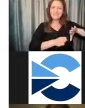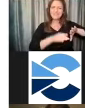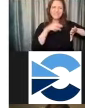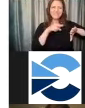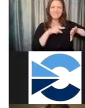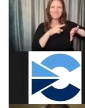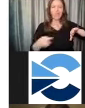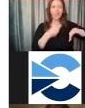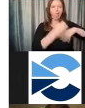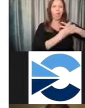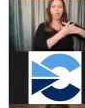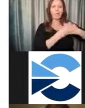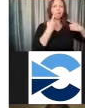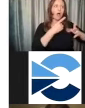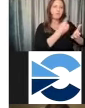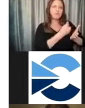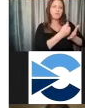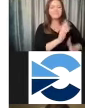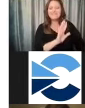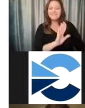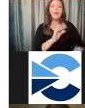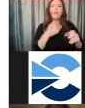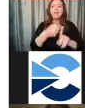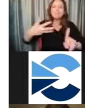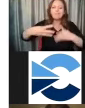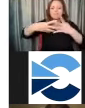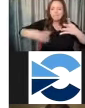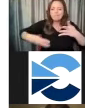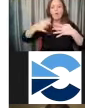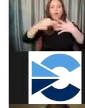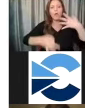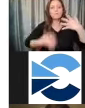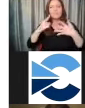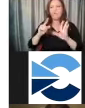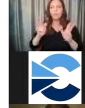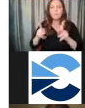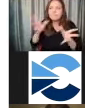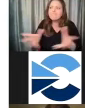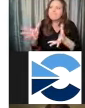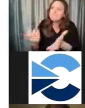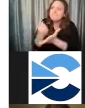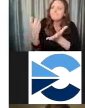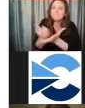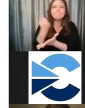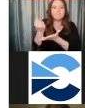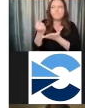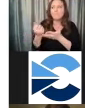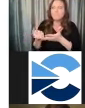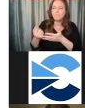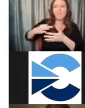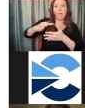winding up in treatment, and expand options in terms of how to get people to voluntarily